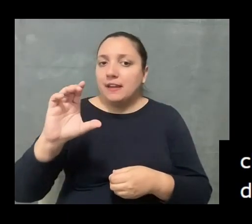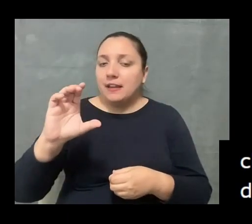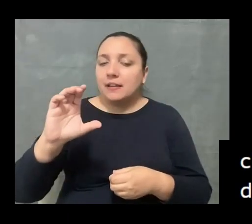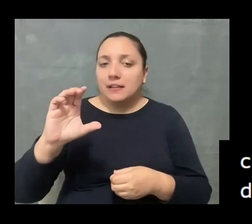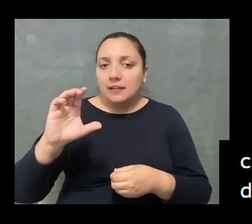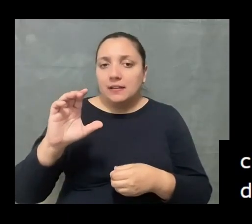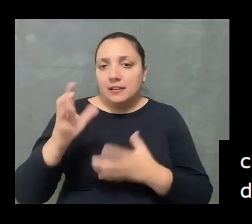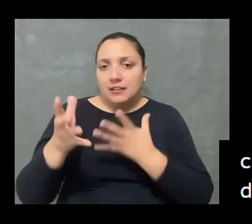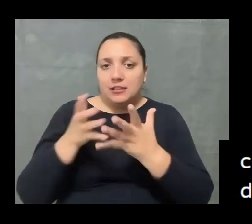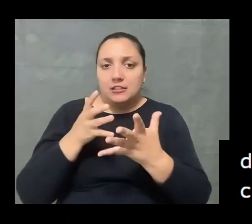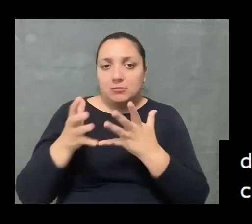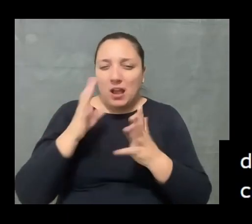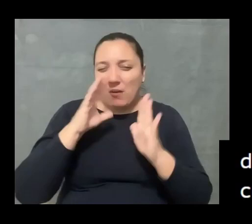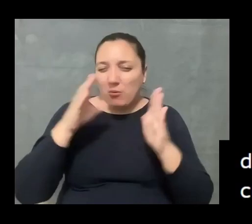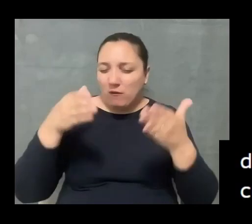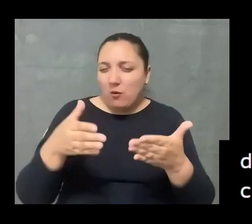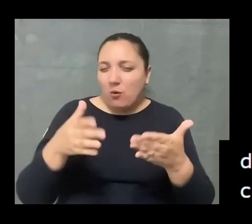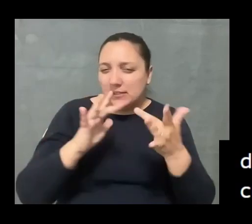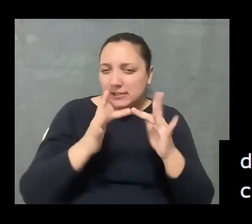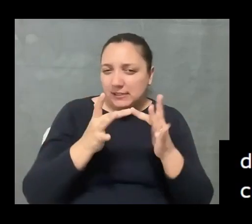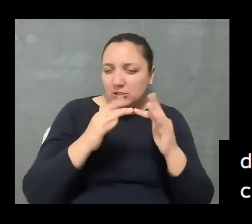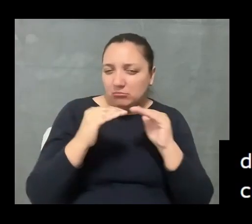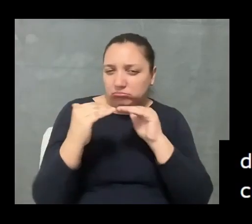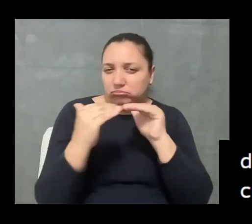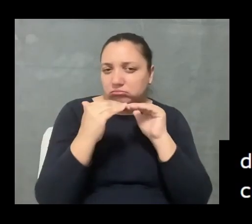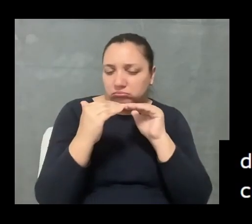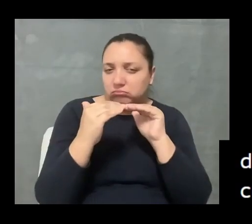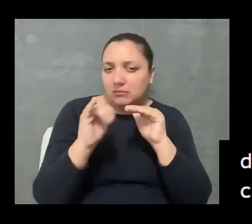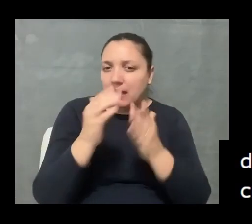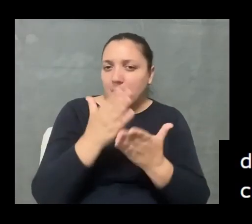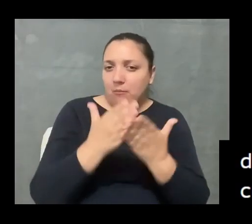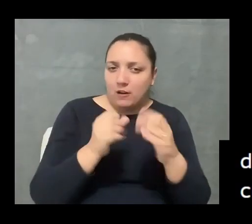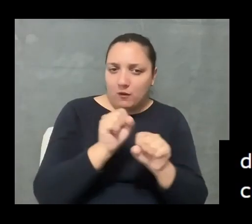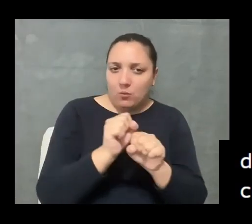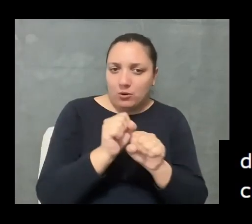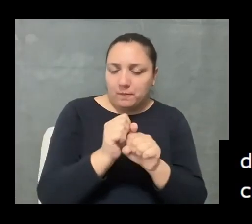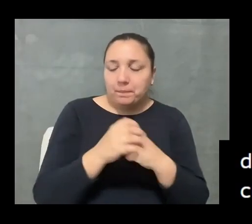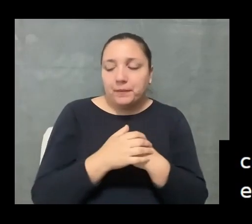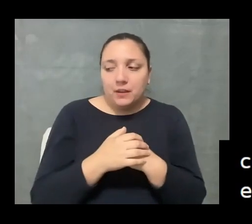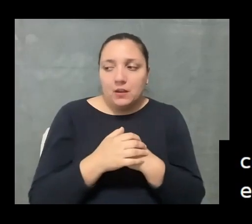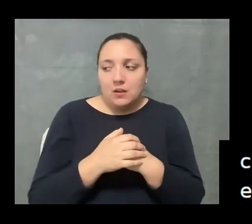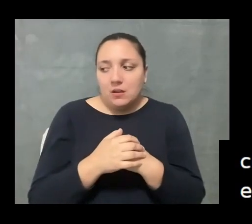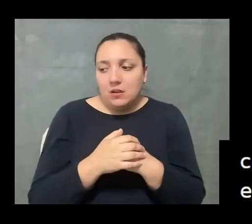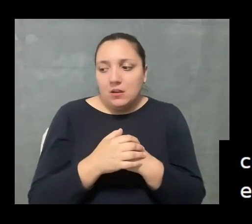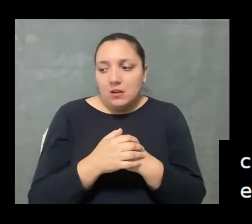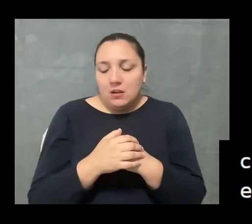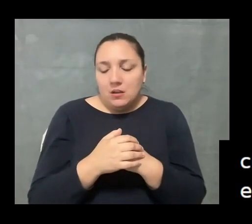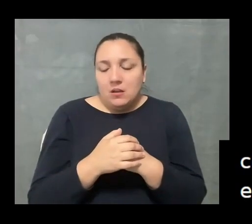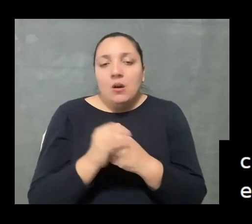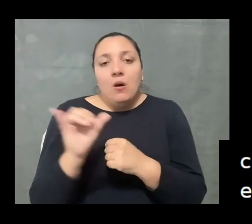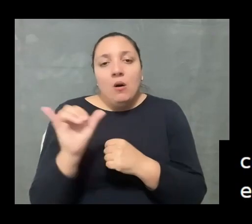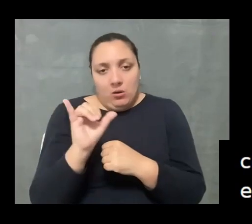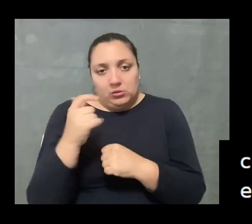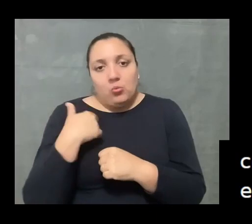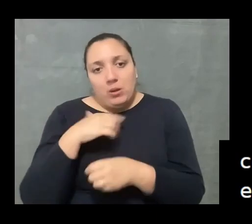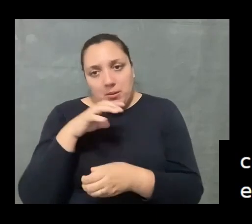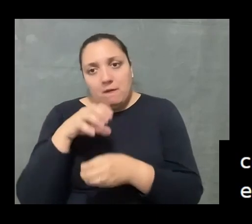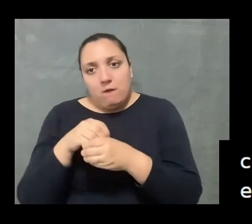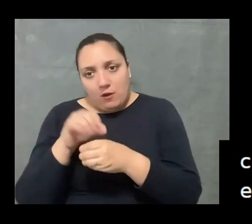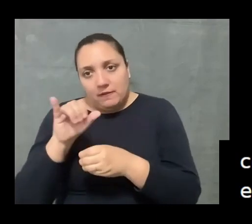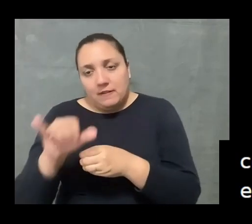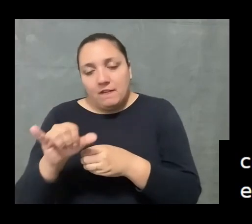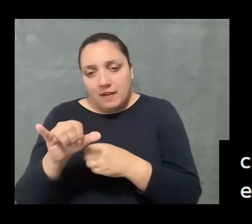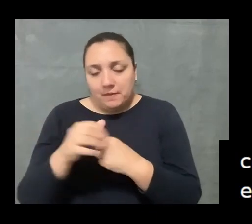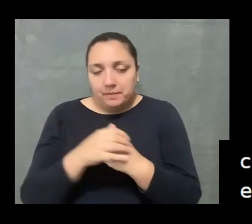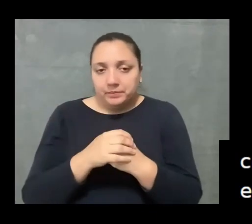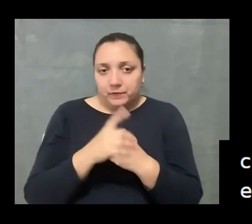on the digital equity part of the work. We have also been doing digital equity work, digital literacy for